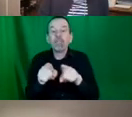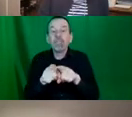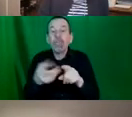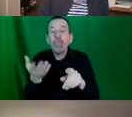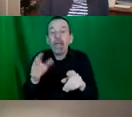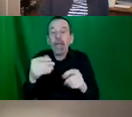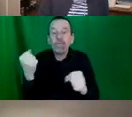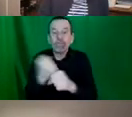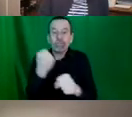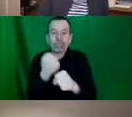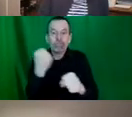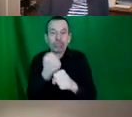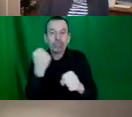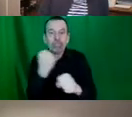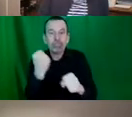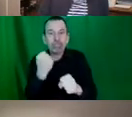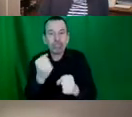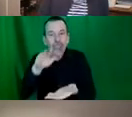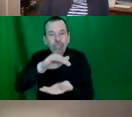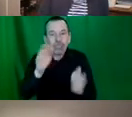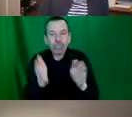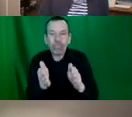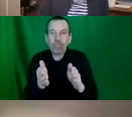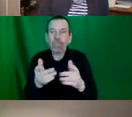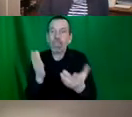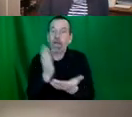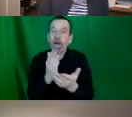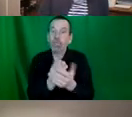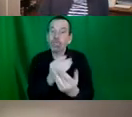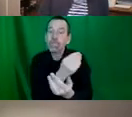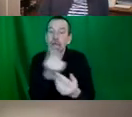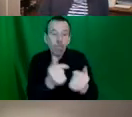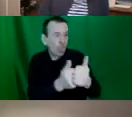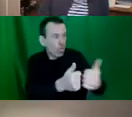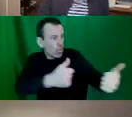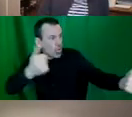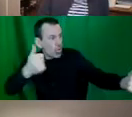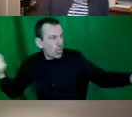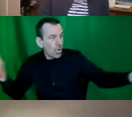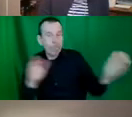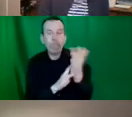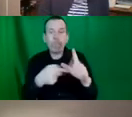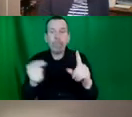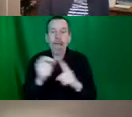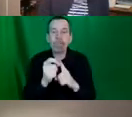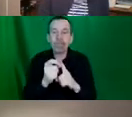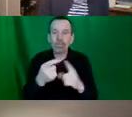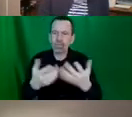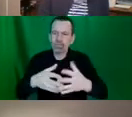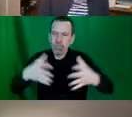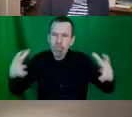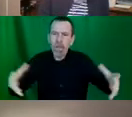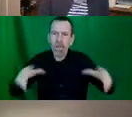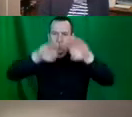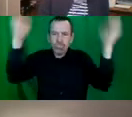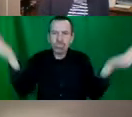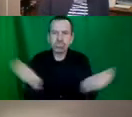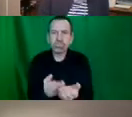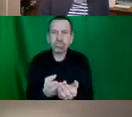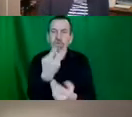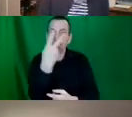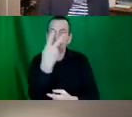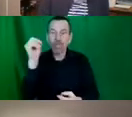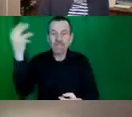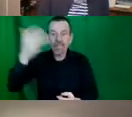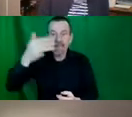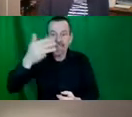collection, with objects ranging from flatwork to celestial globes. In June 2019, I graduated from Camberwell College of Arts with